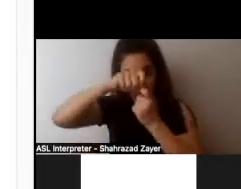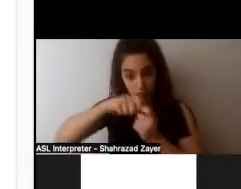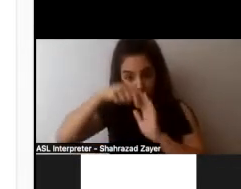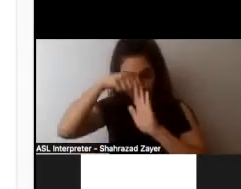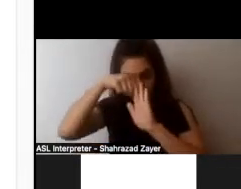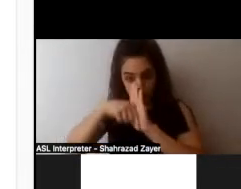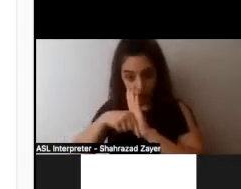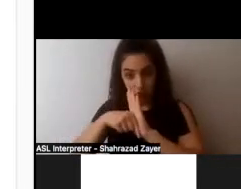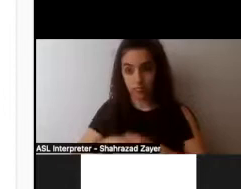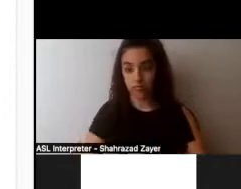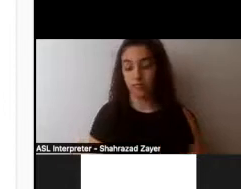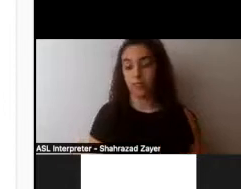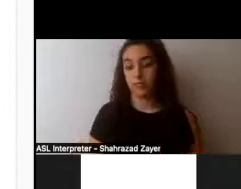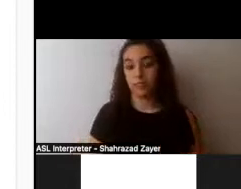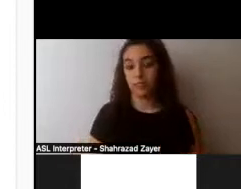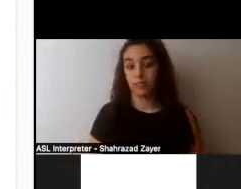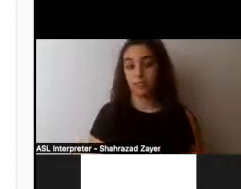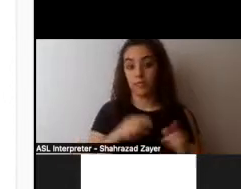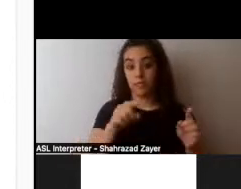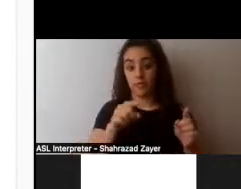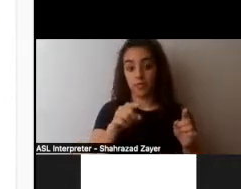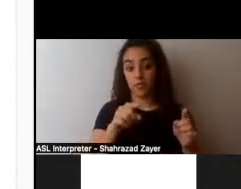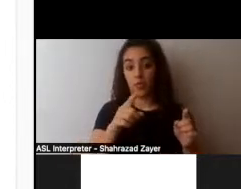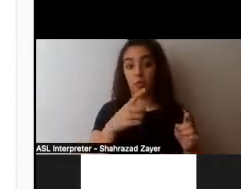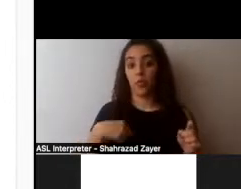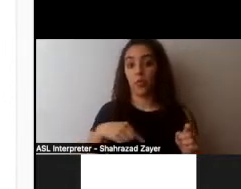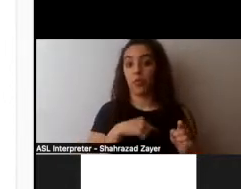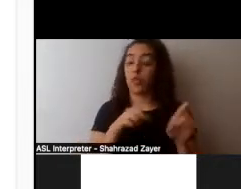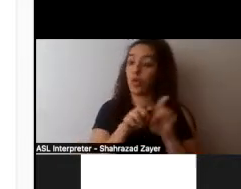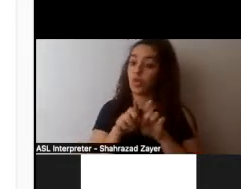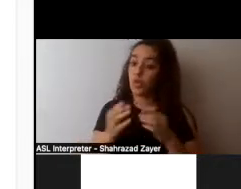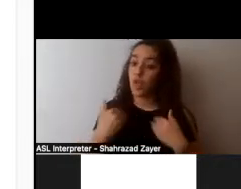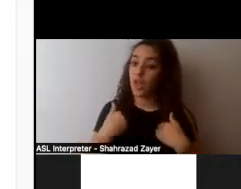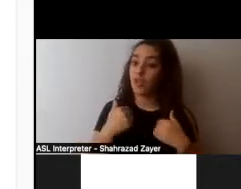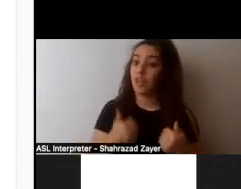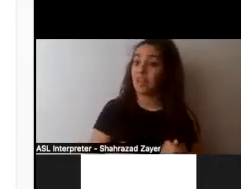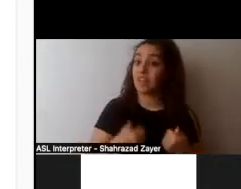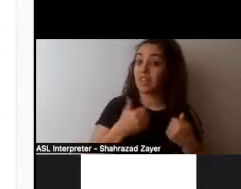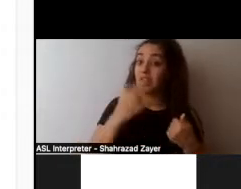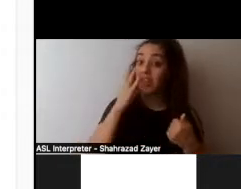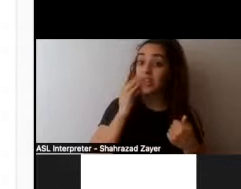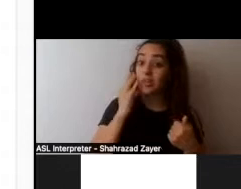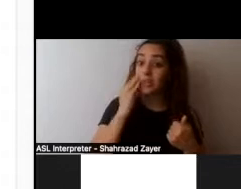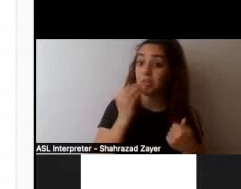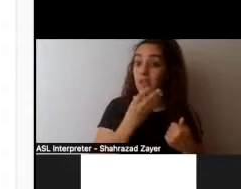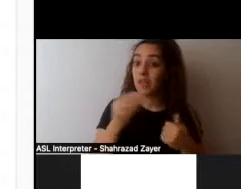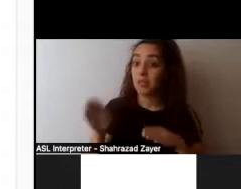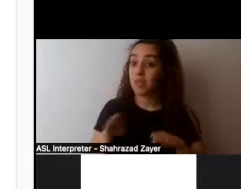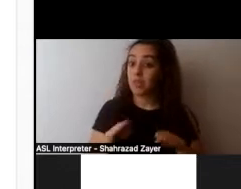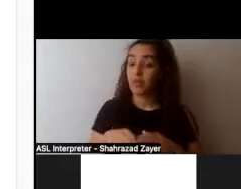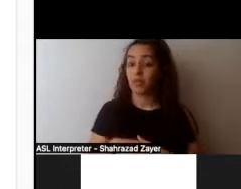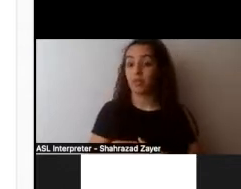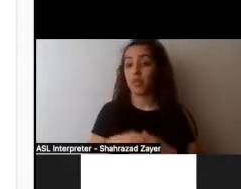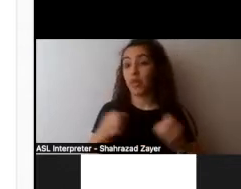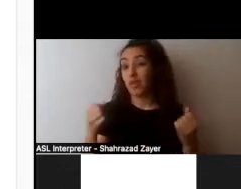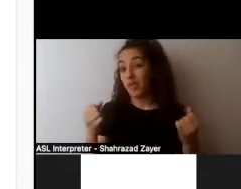And behind this data portrait, there is also lived experience and behaviors, such as fears around